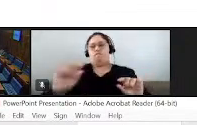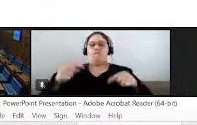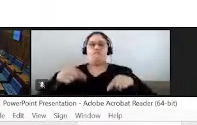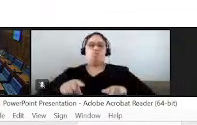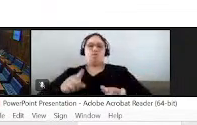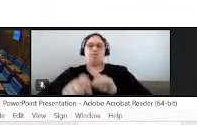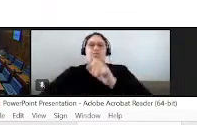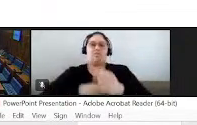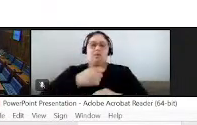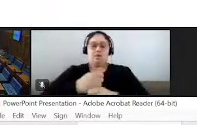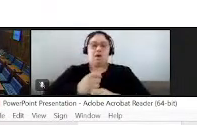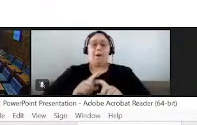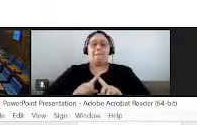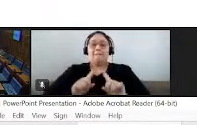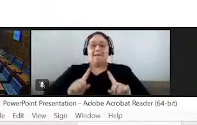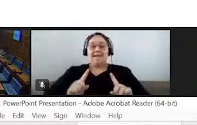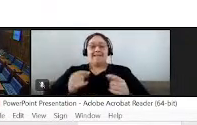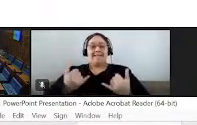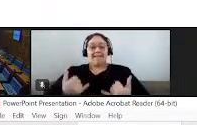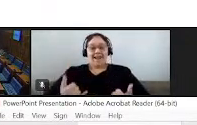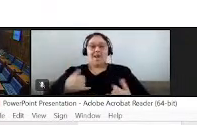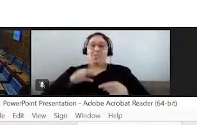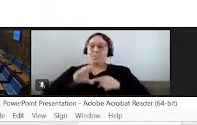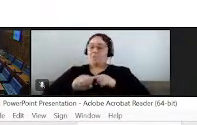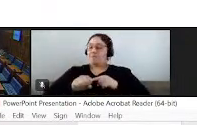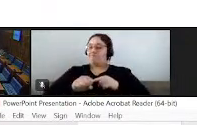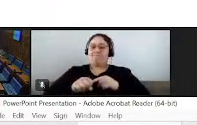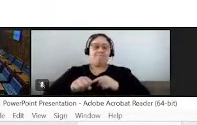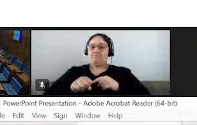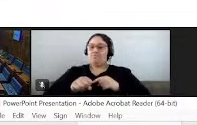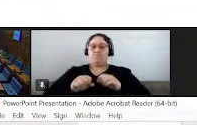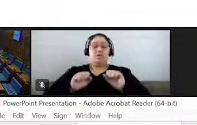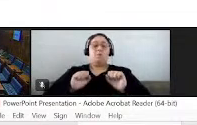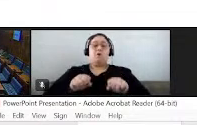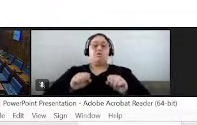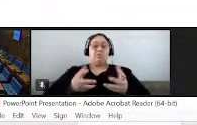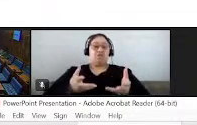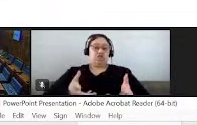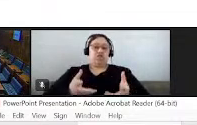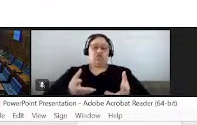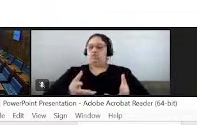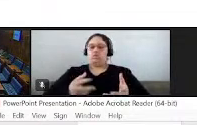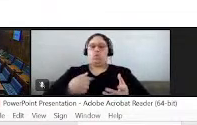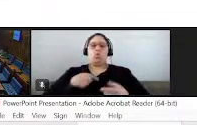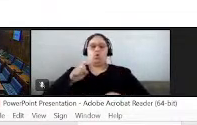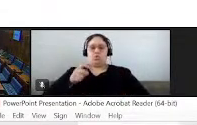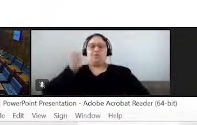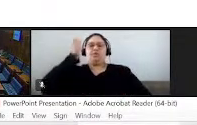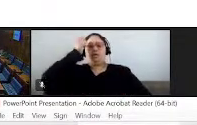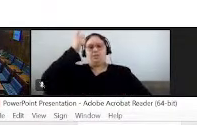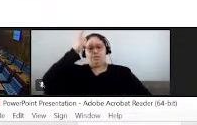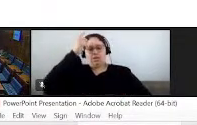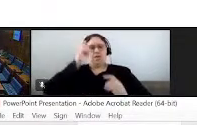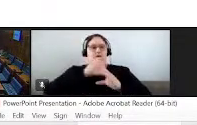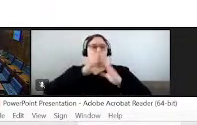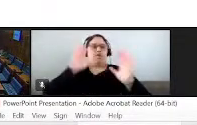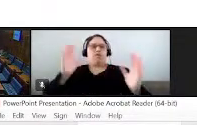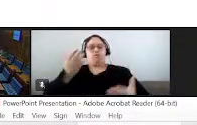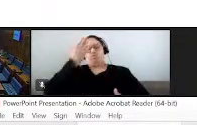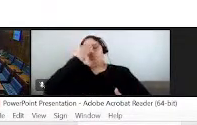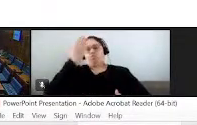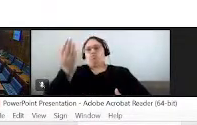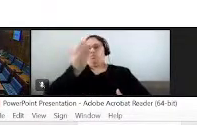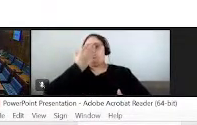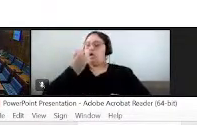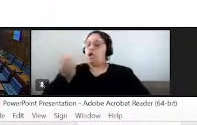year. However, now we've found that, look, probably it is worth that we should understand, at least upfront,